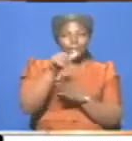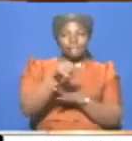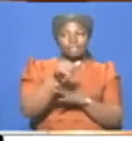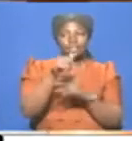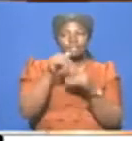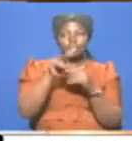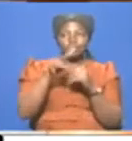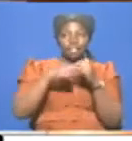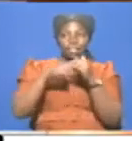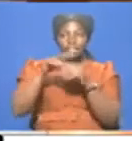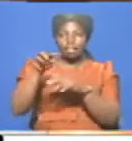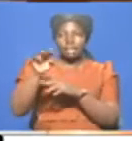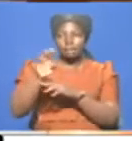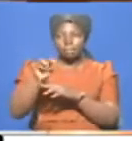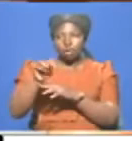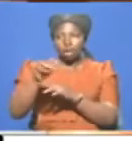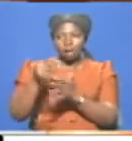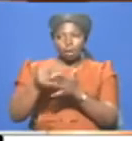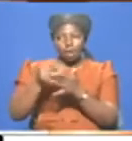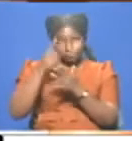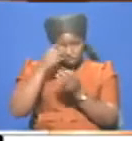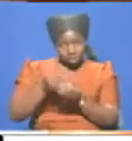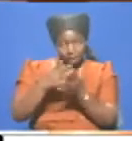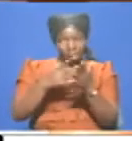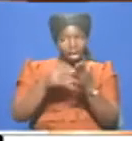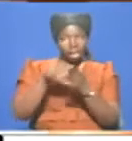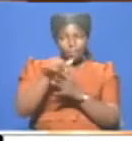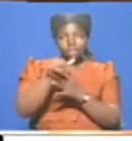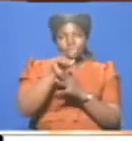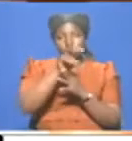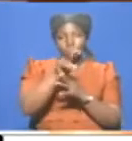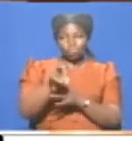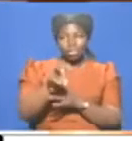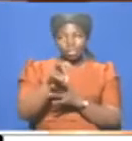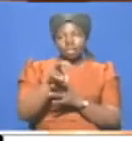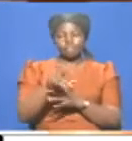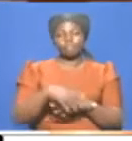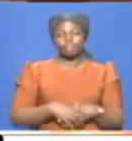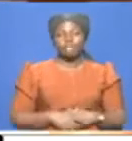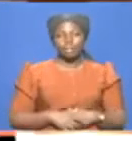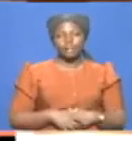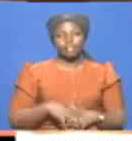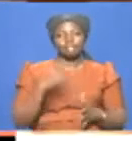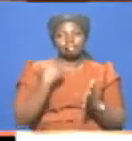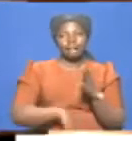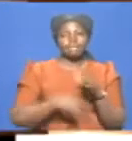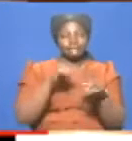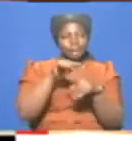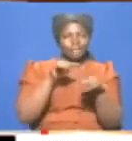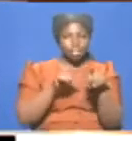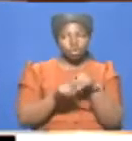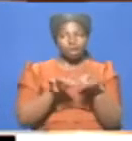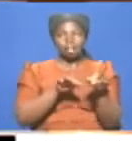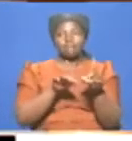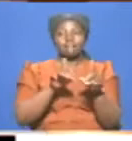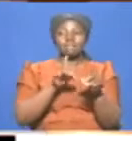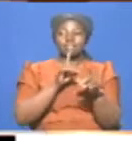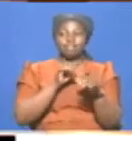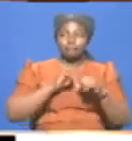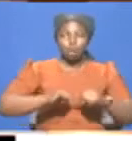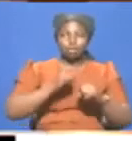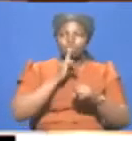supplies made in 2020. Deputy Registrar of the Commercial and Tax Division, Stephanie Kithogori, directed that the UN